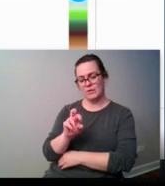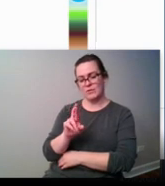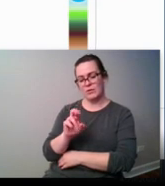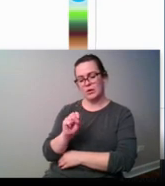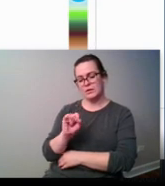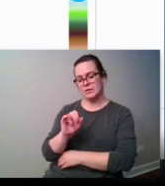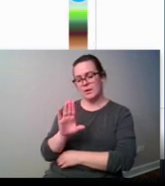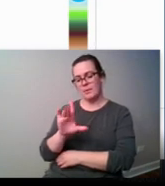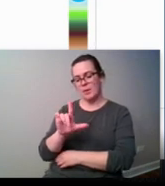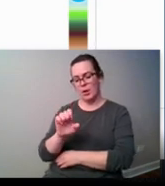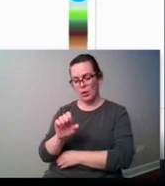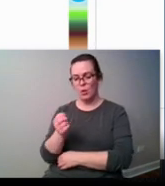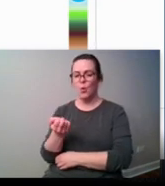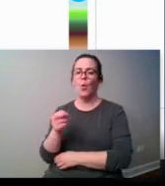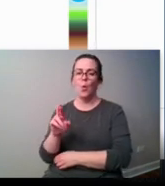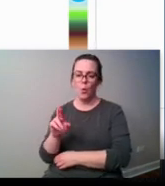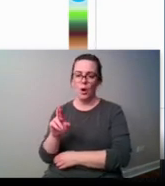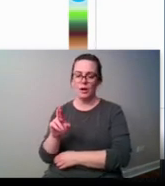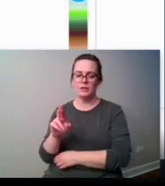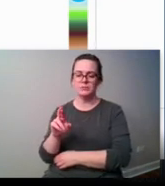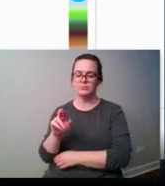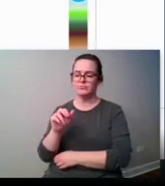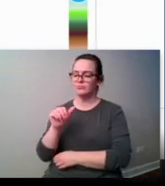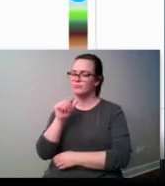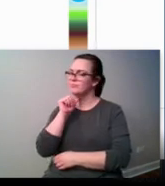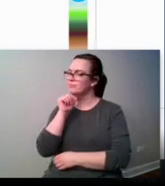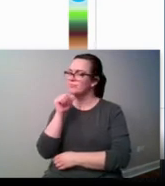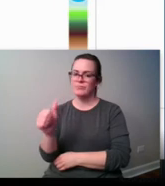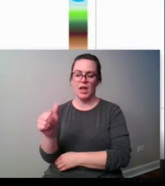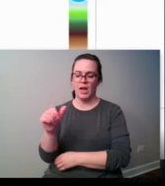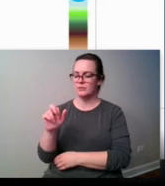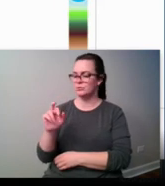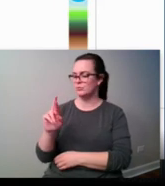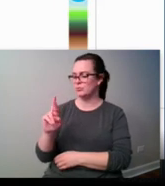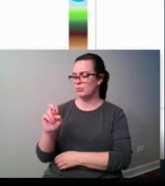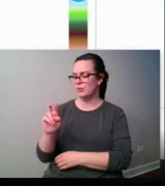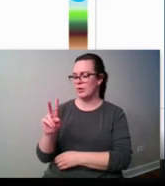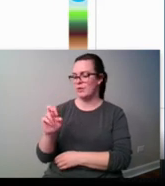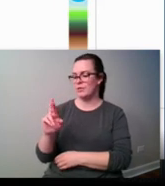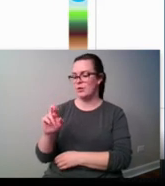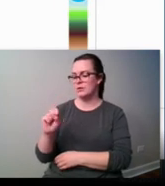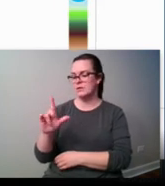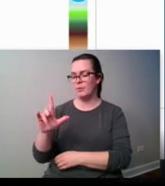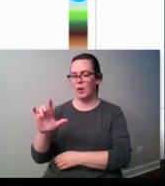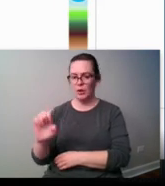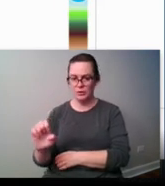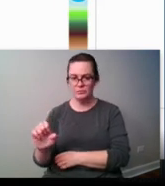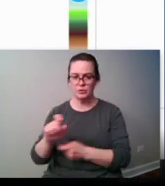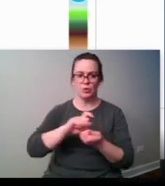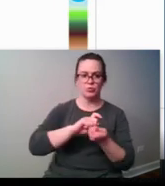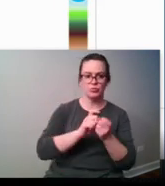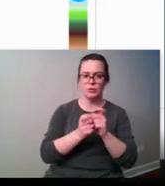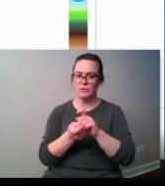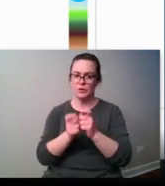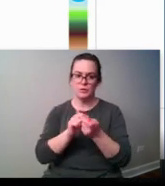your answer. I will also attach the actual experiment itself so you can see how it turned out.